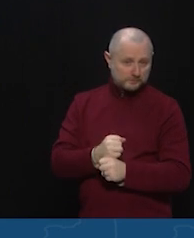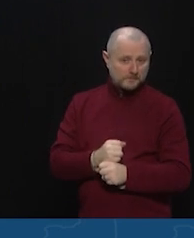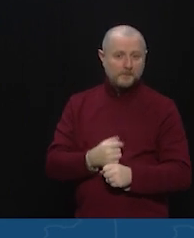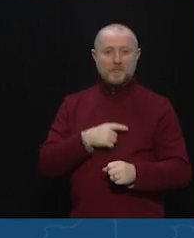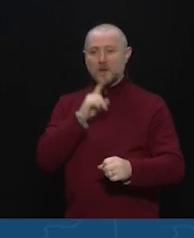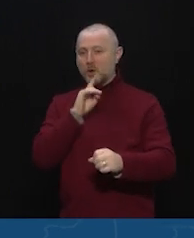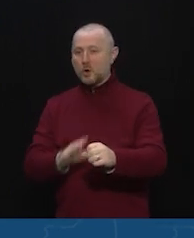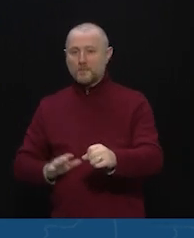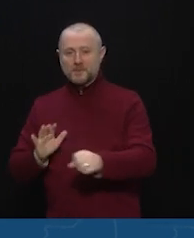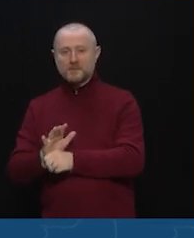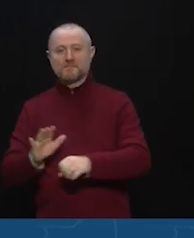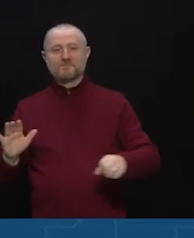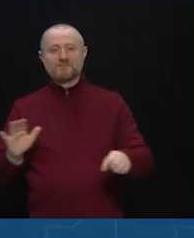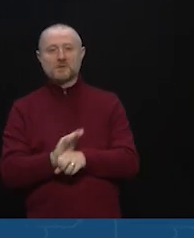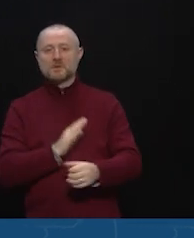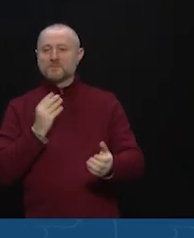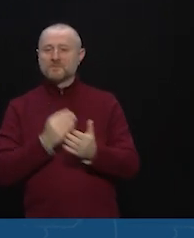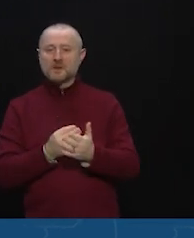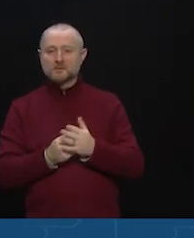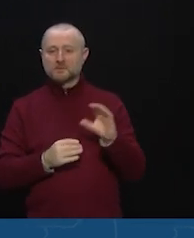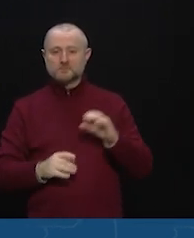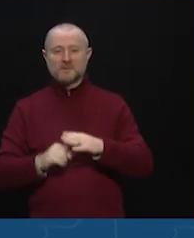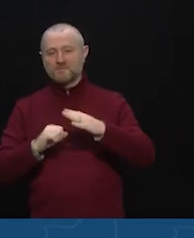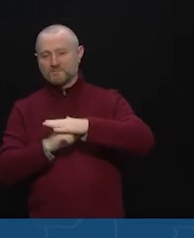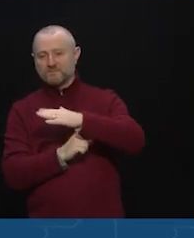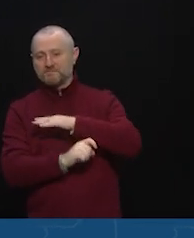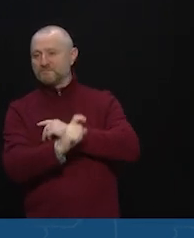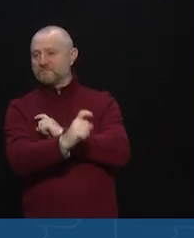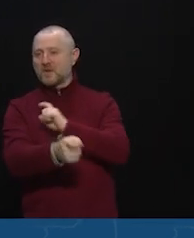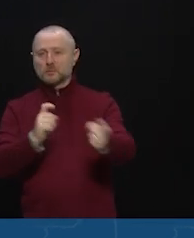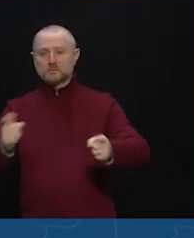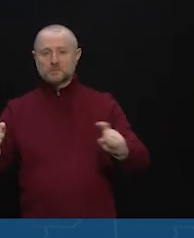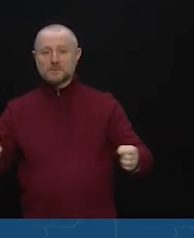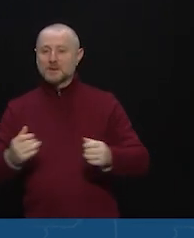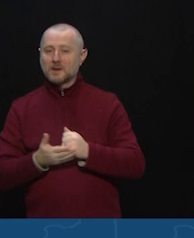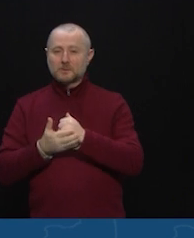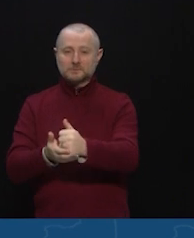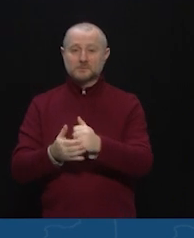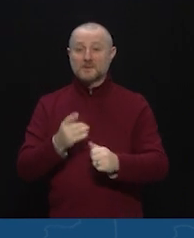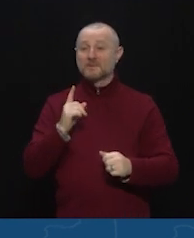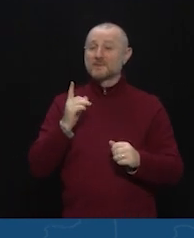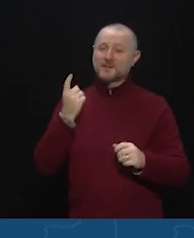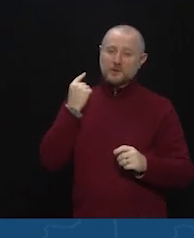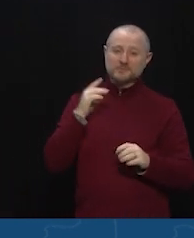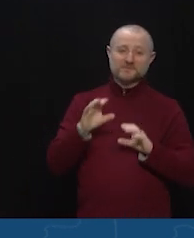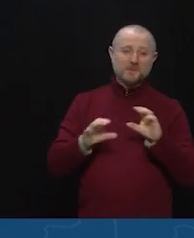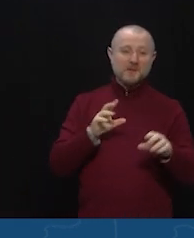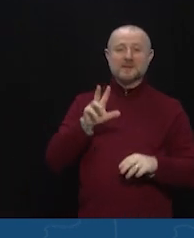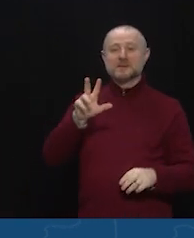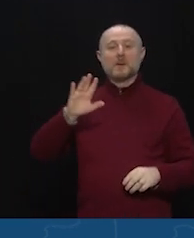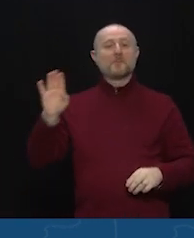to fully fund foundation aid. Last year, the investment was close to $3 billion. This year,